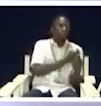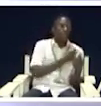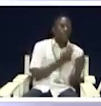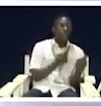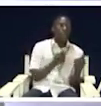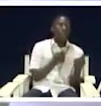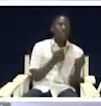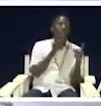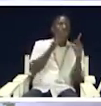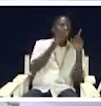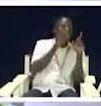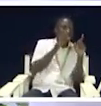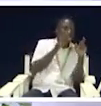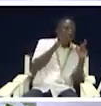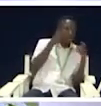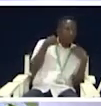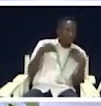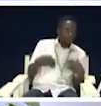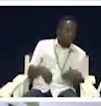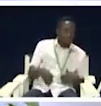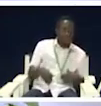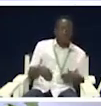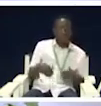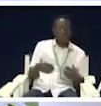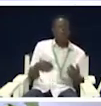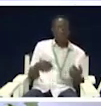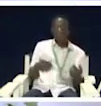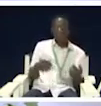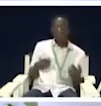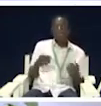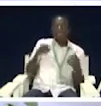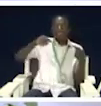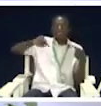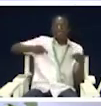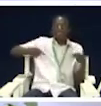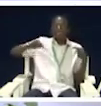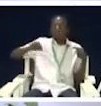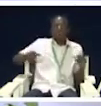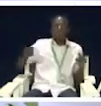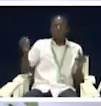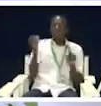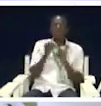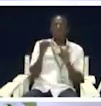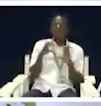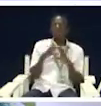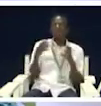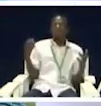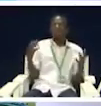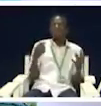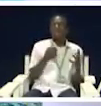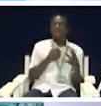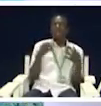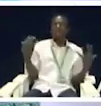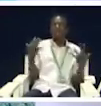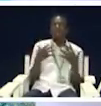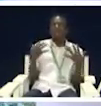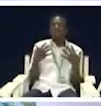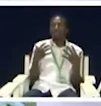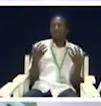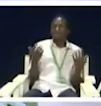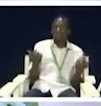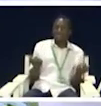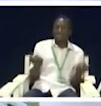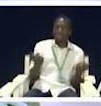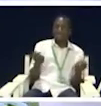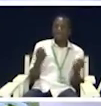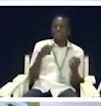because the pain I was having on my chest, front and back, was too much. I went to a CT scan. After that CT scan, they said it